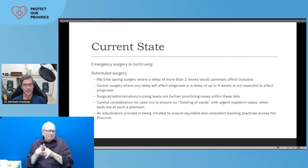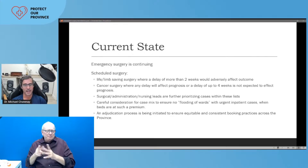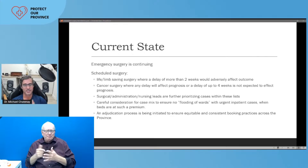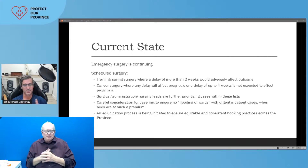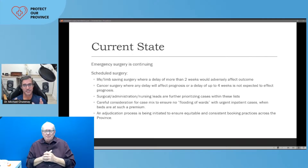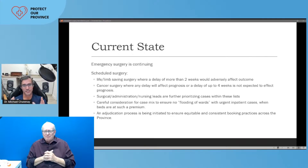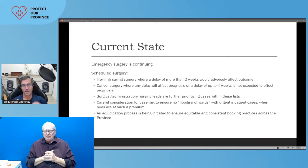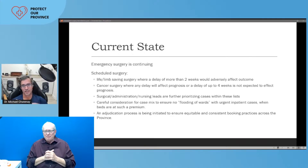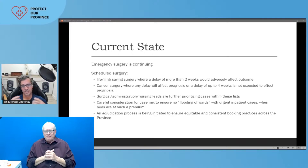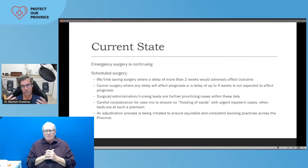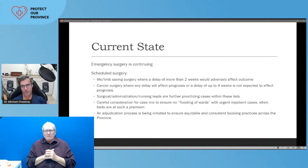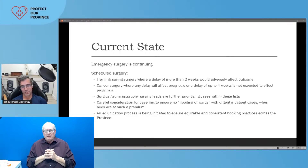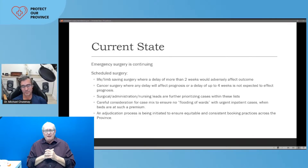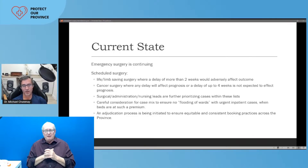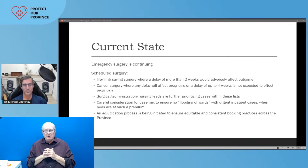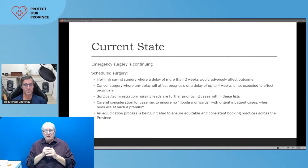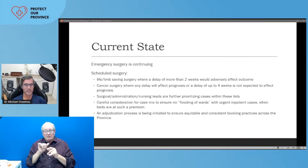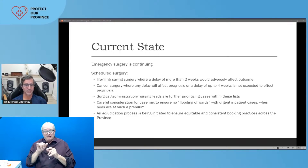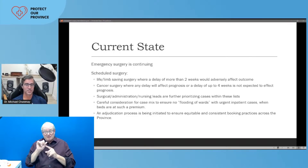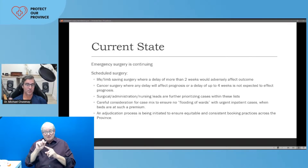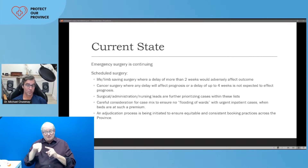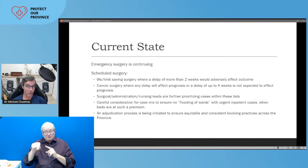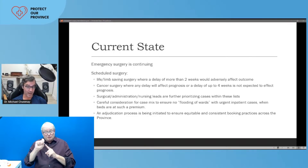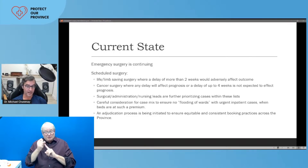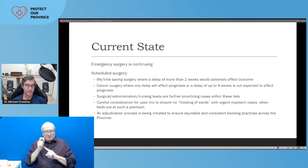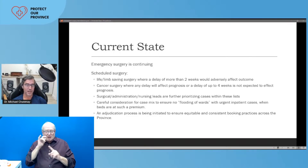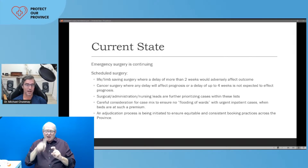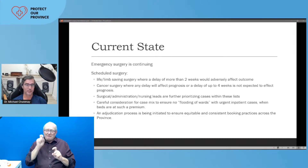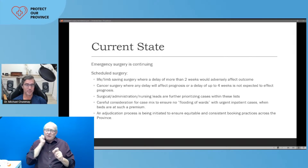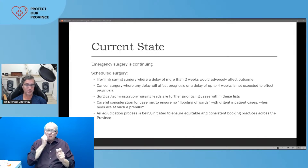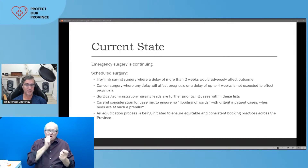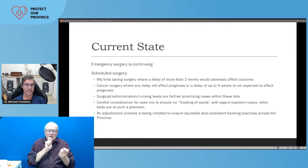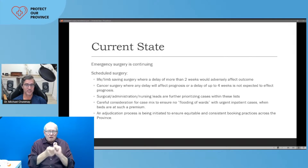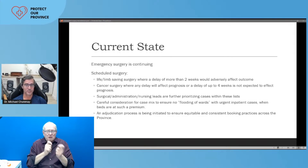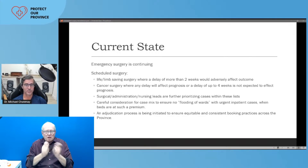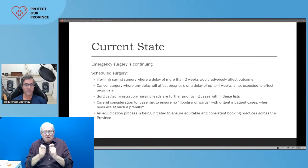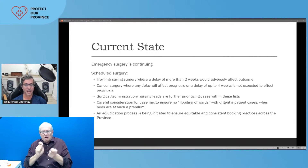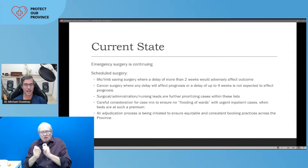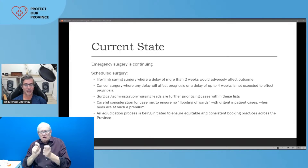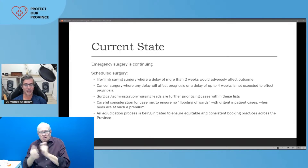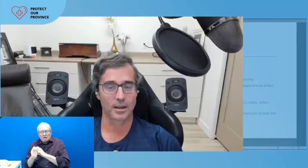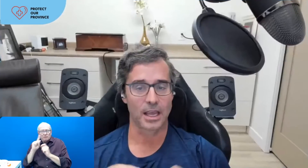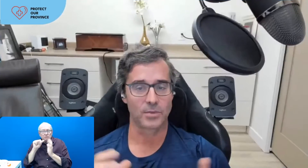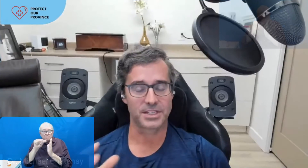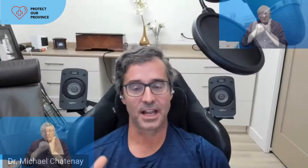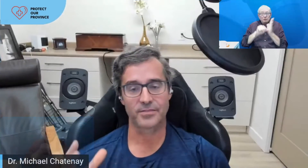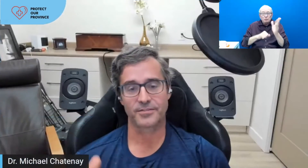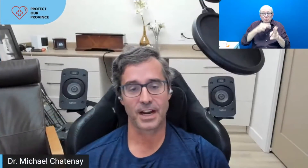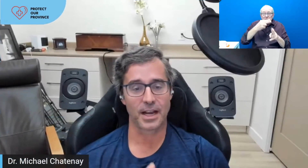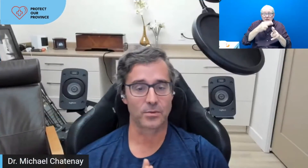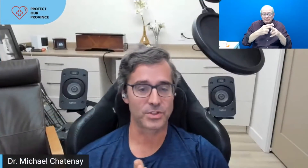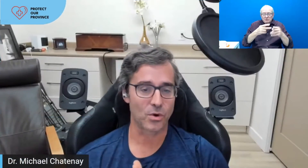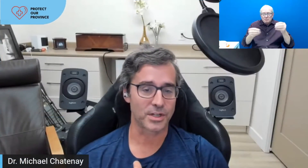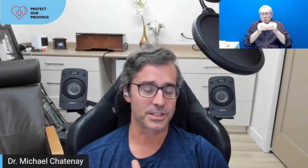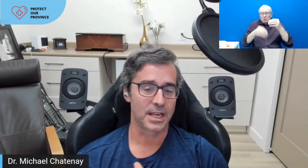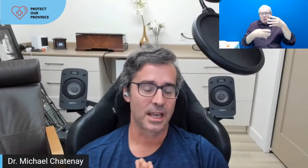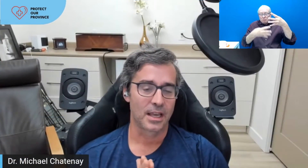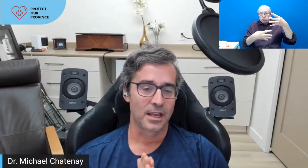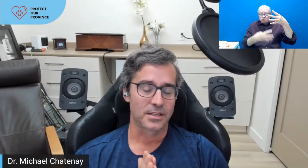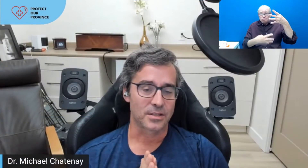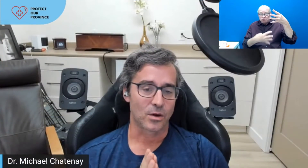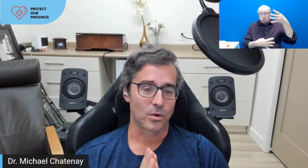Unfortunately, as this situation evolves, the lists are growing of people that need surgery, and we still have a finite